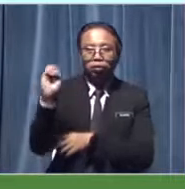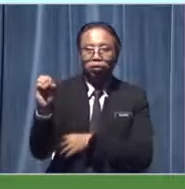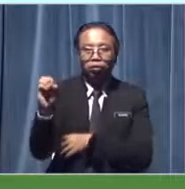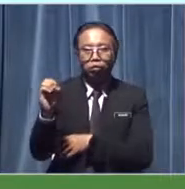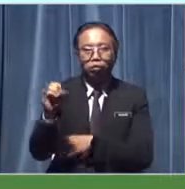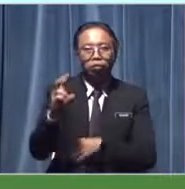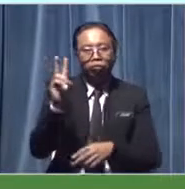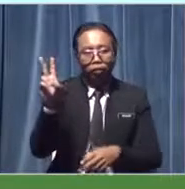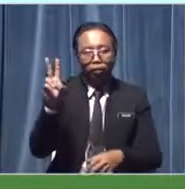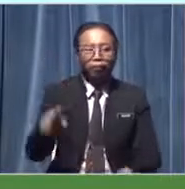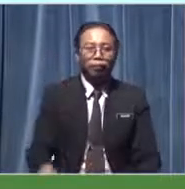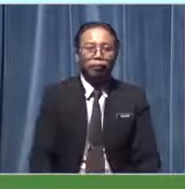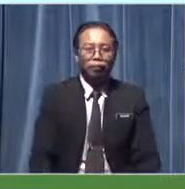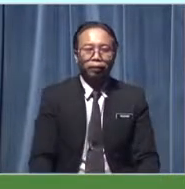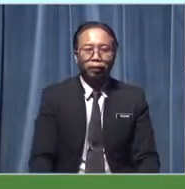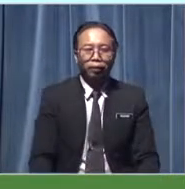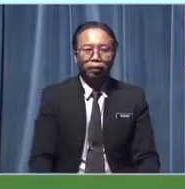6.00 square